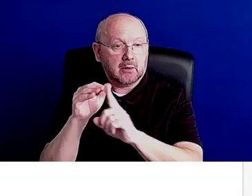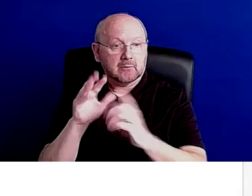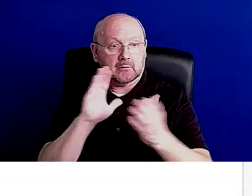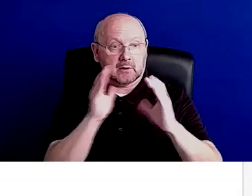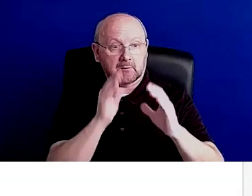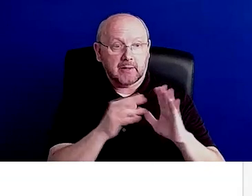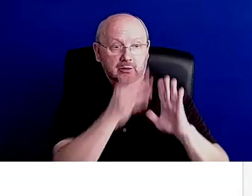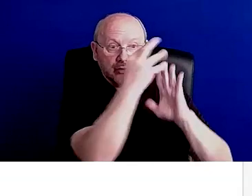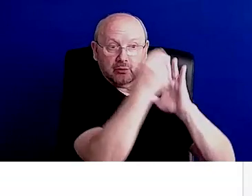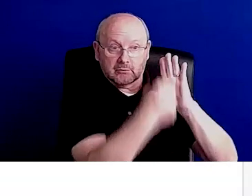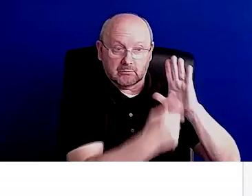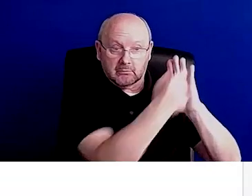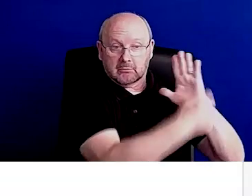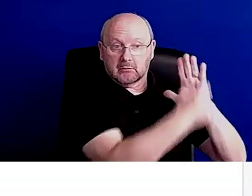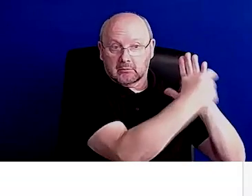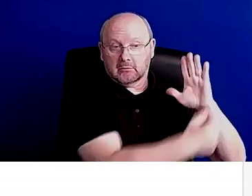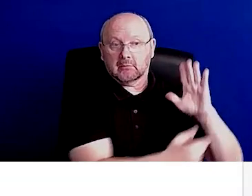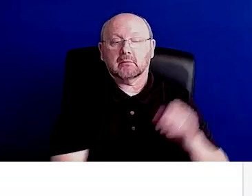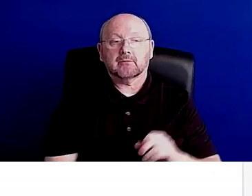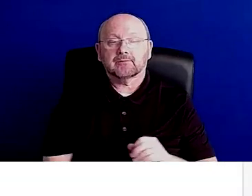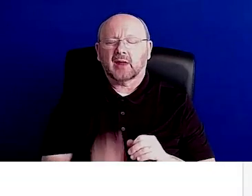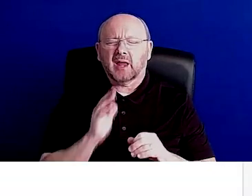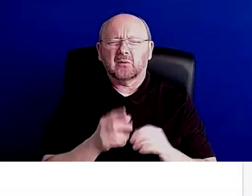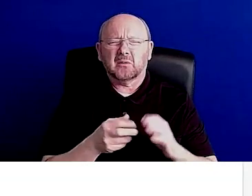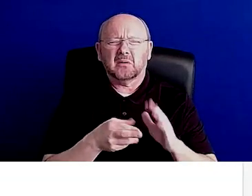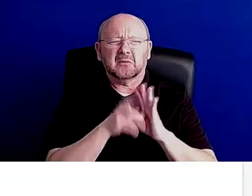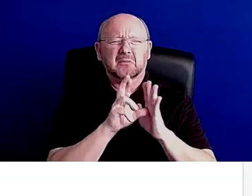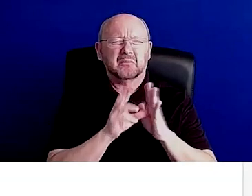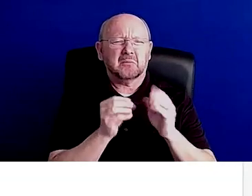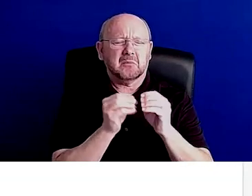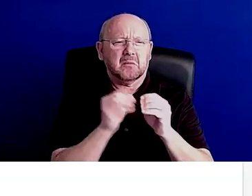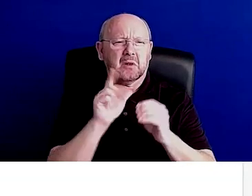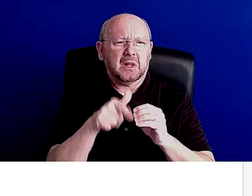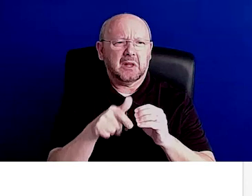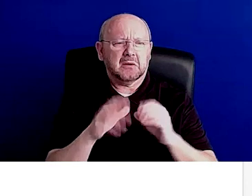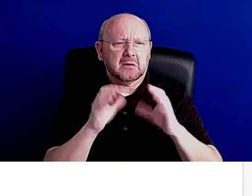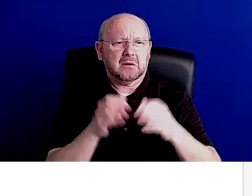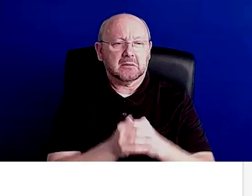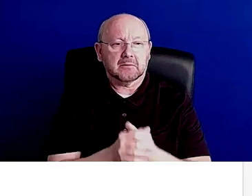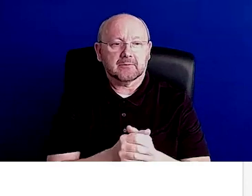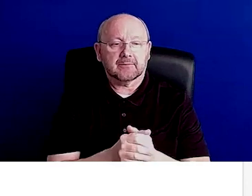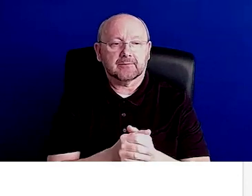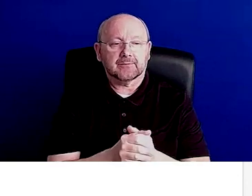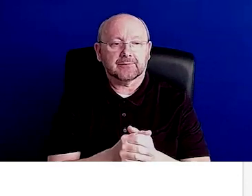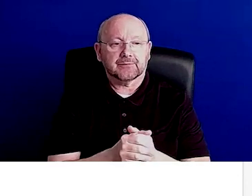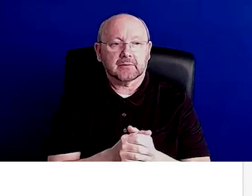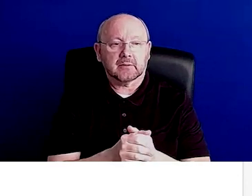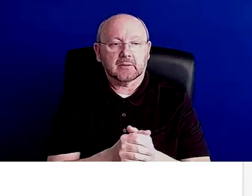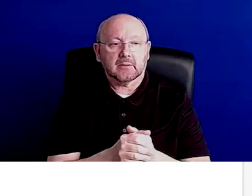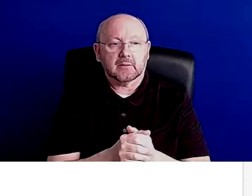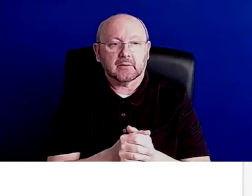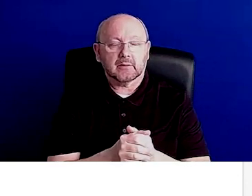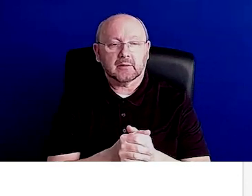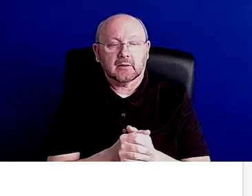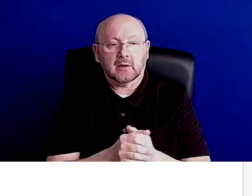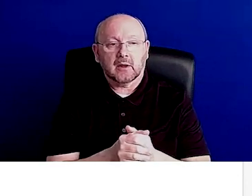I'm going to go a little bit more over this in the next session to where it goes into more detail, but just to show some of the things that ChatGPT is